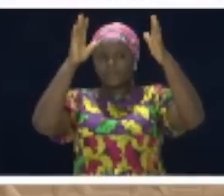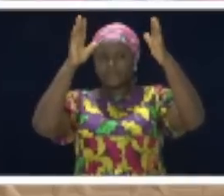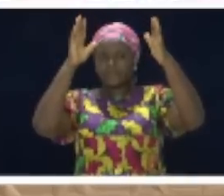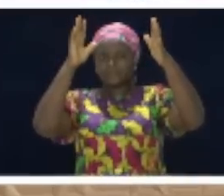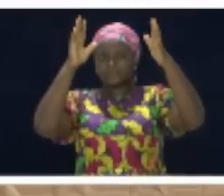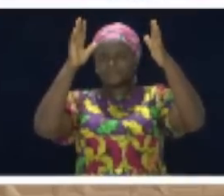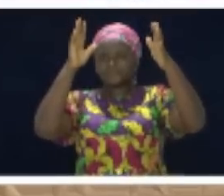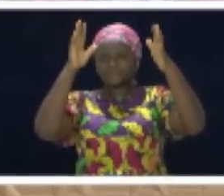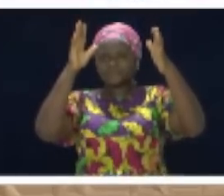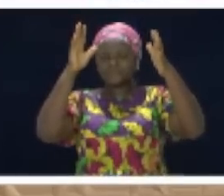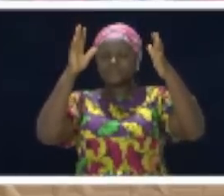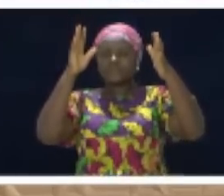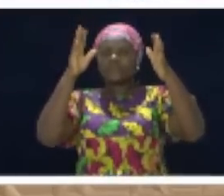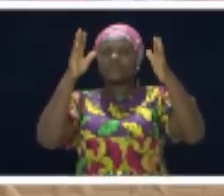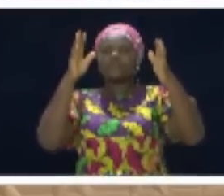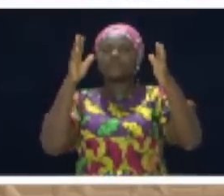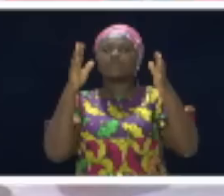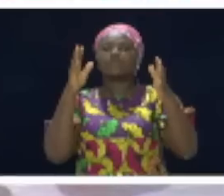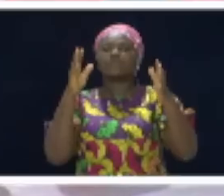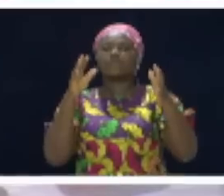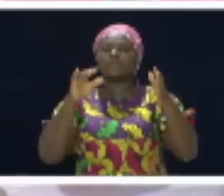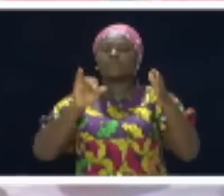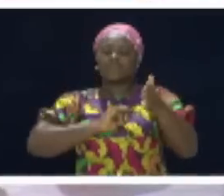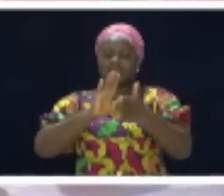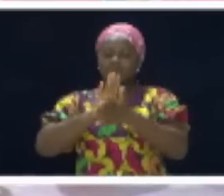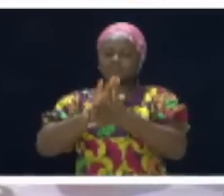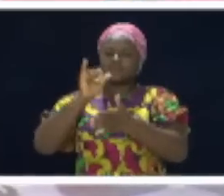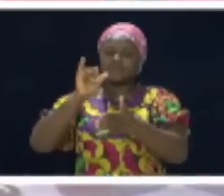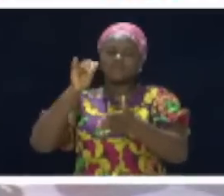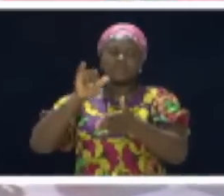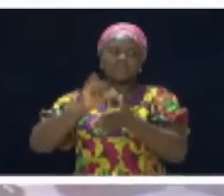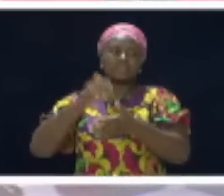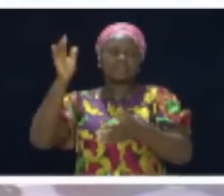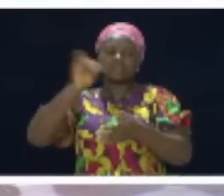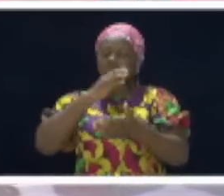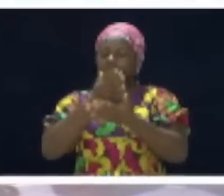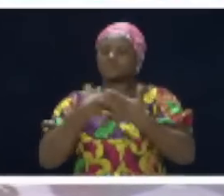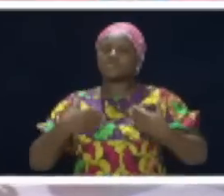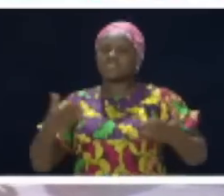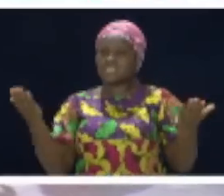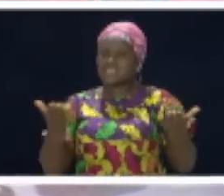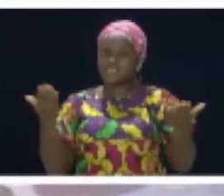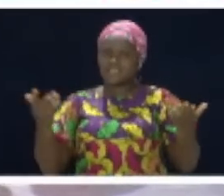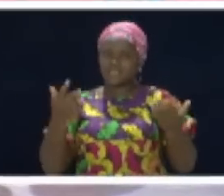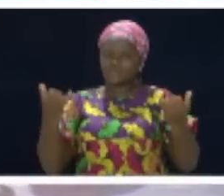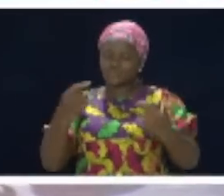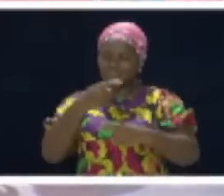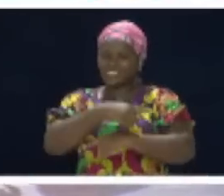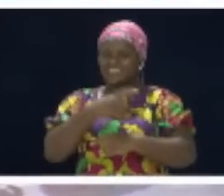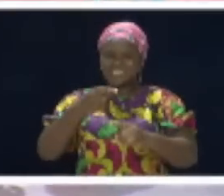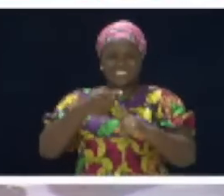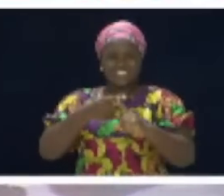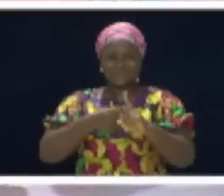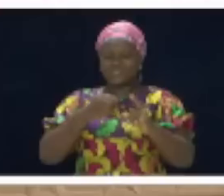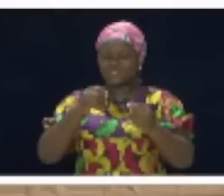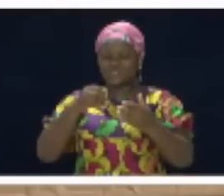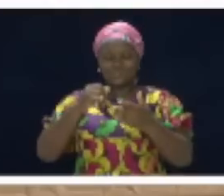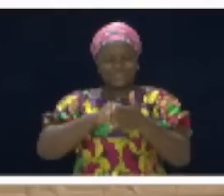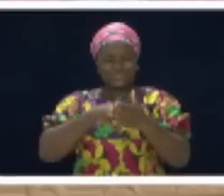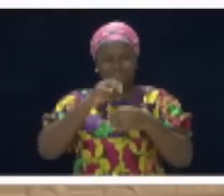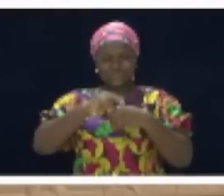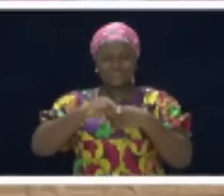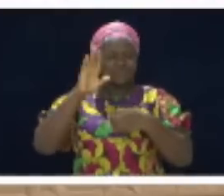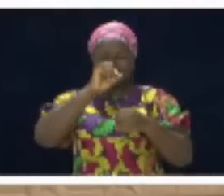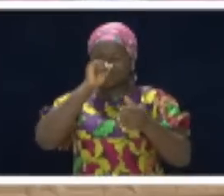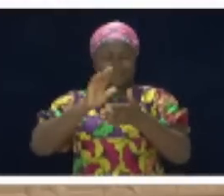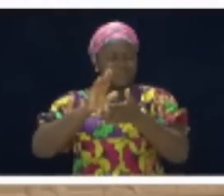Well, I believe there's someone here today. The month of June will be the best month